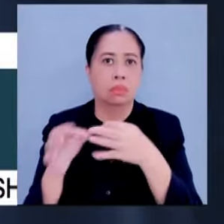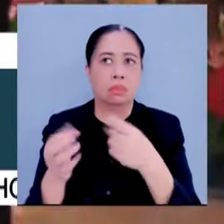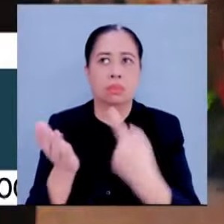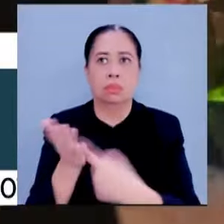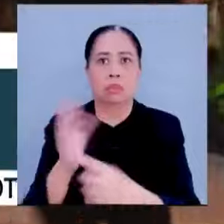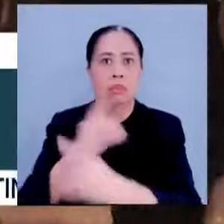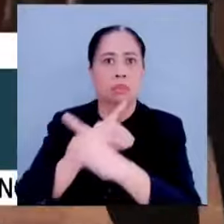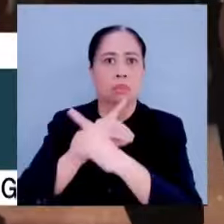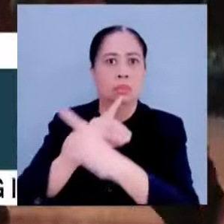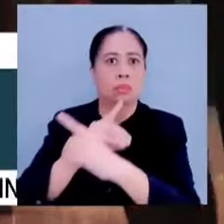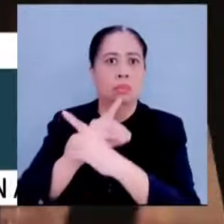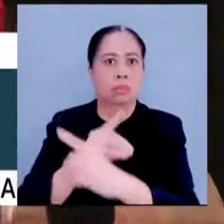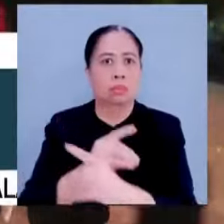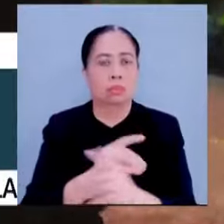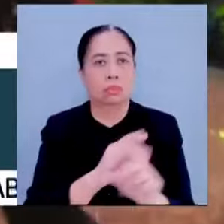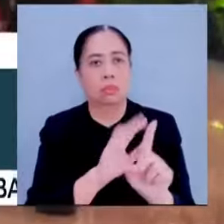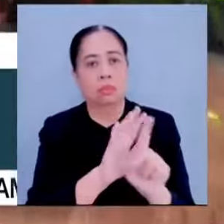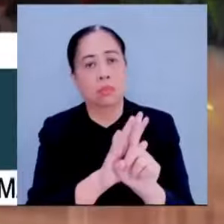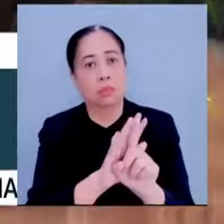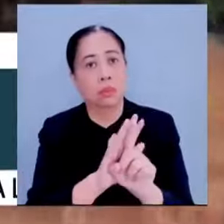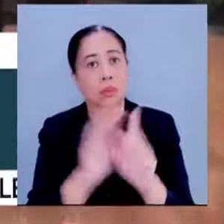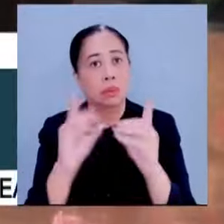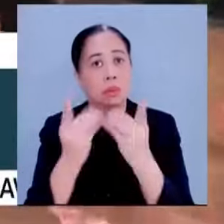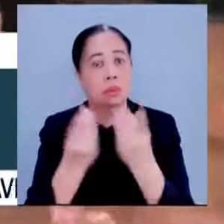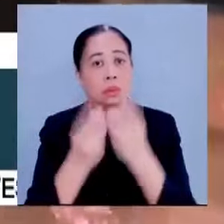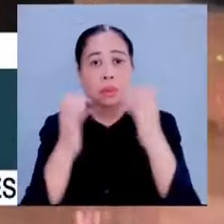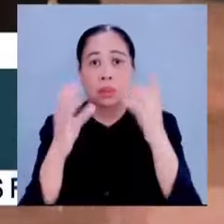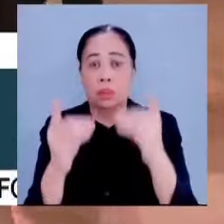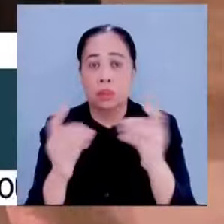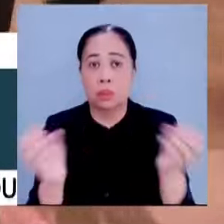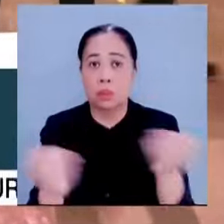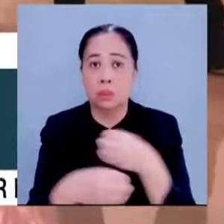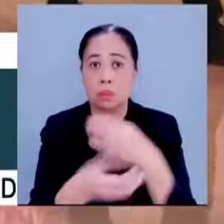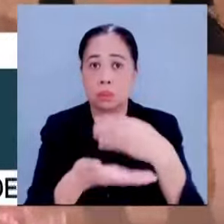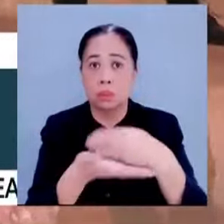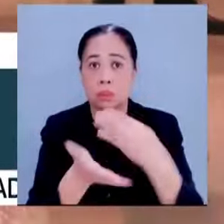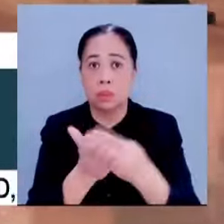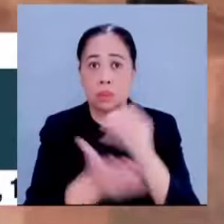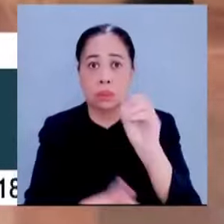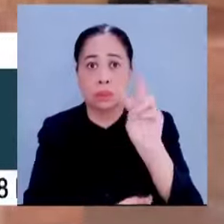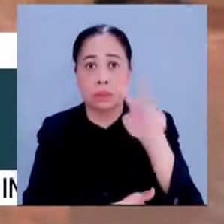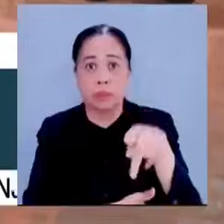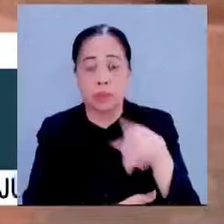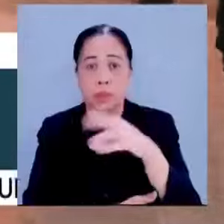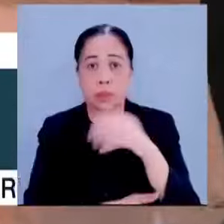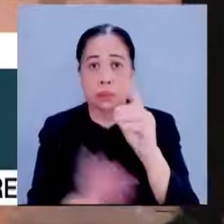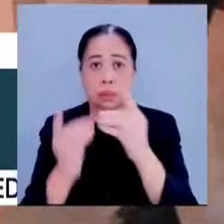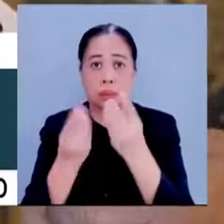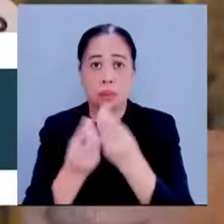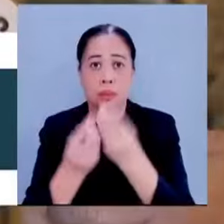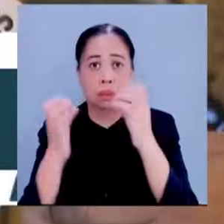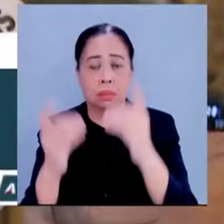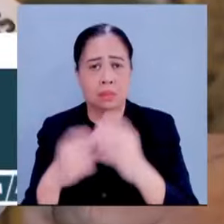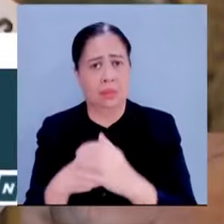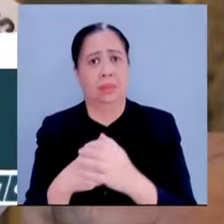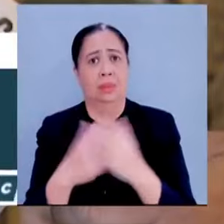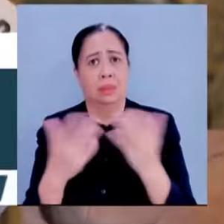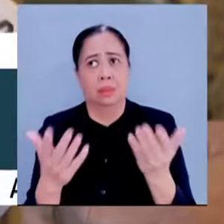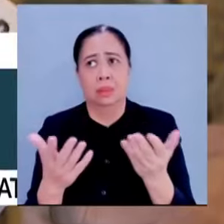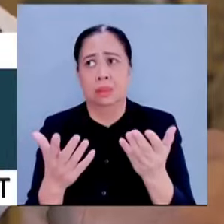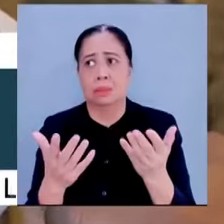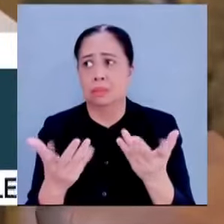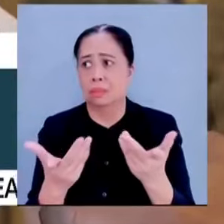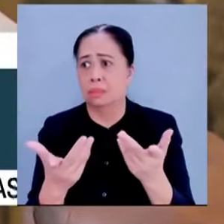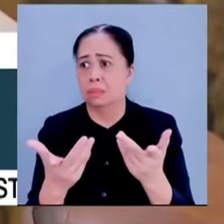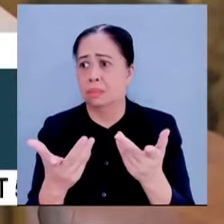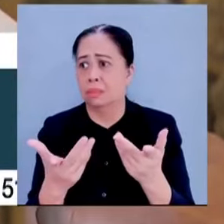justify her department's and her office's budget, the OVP and the DepEd, is a